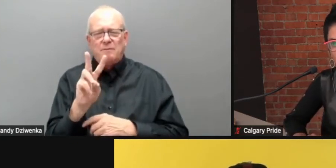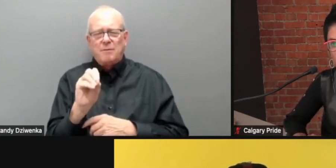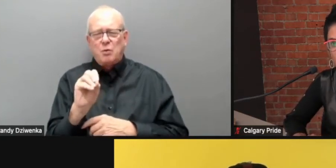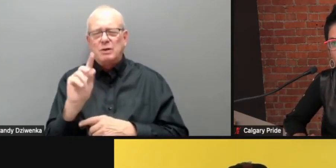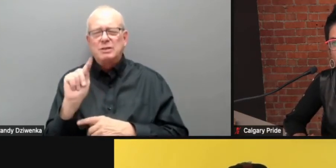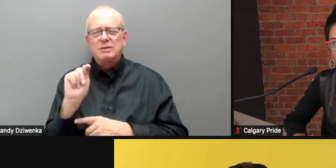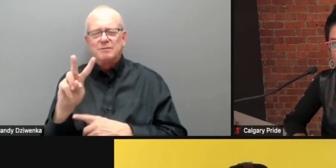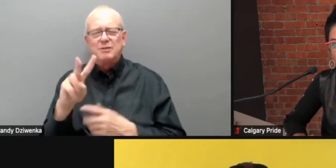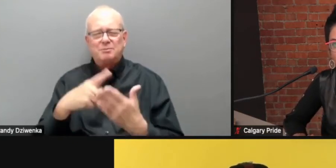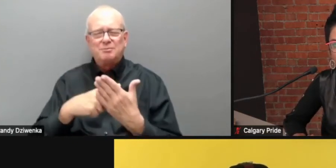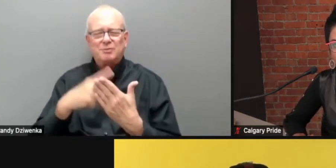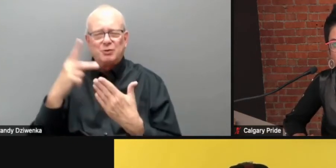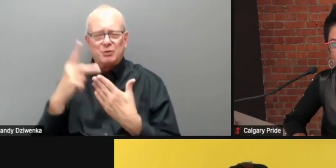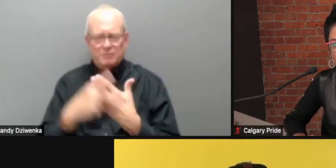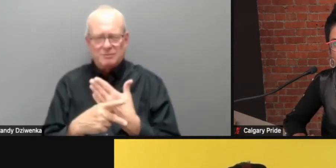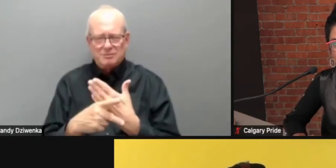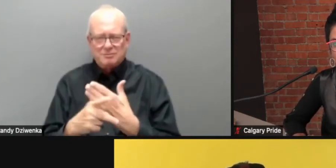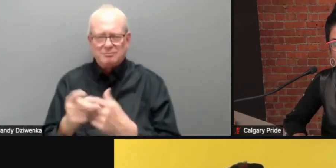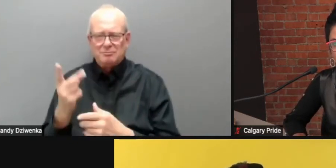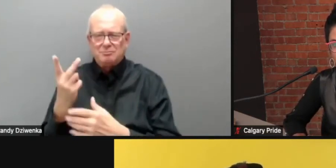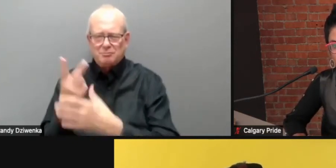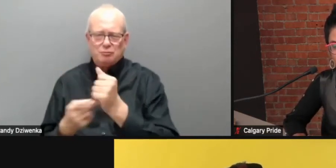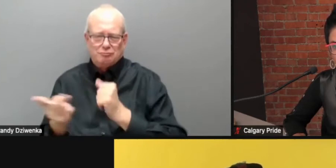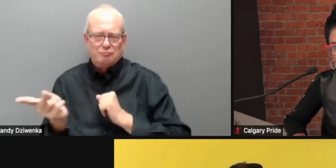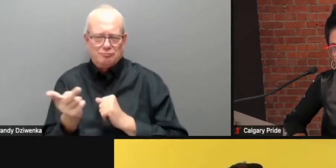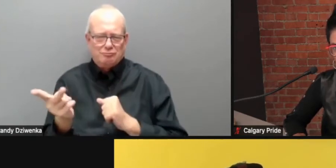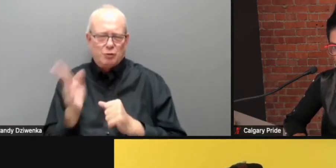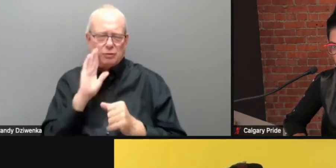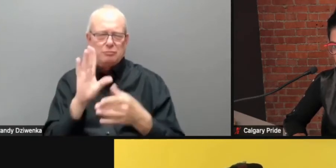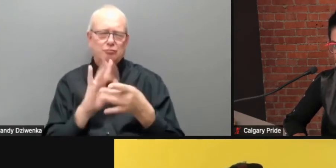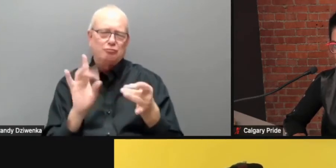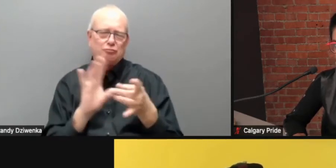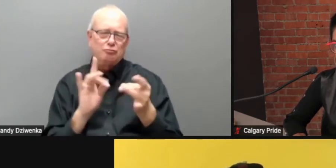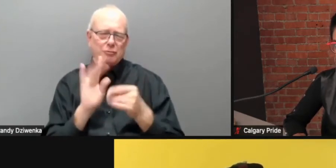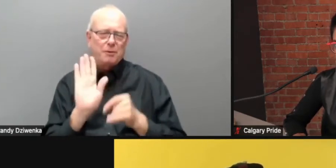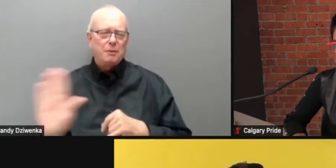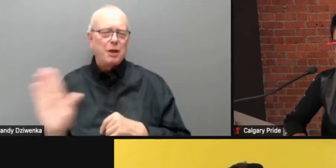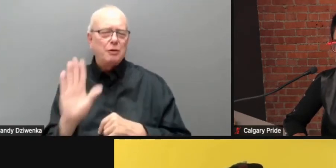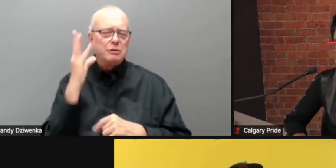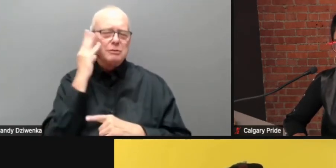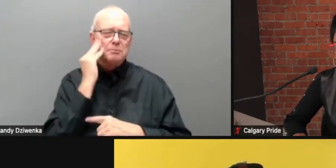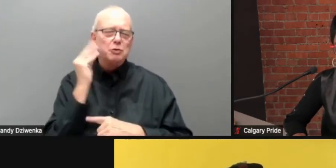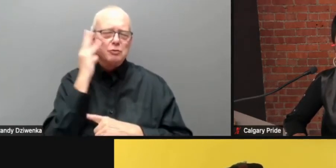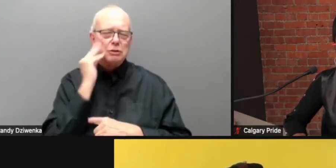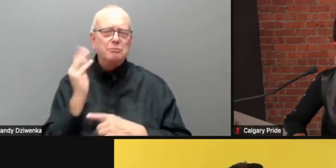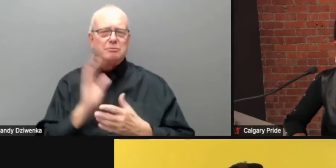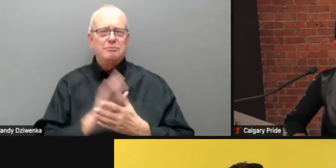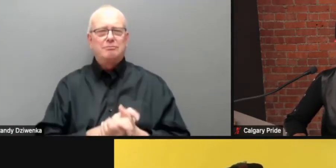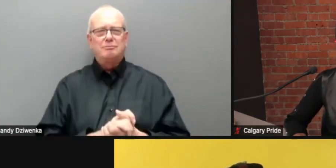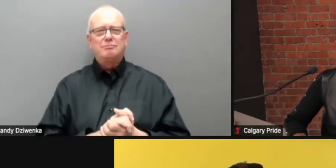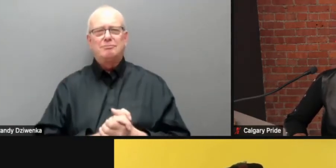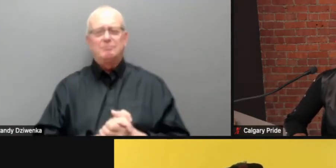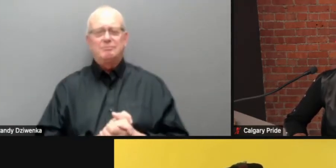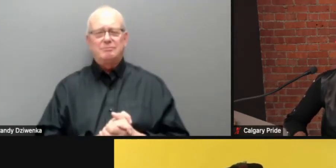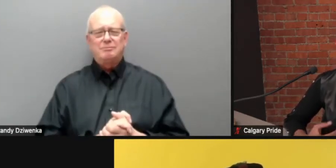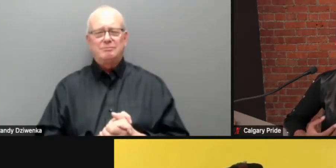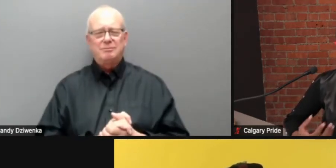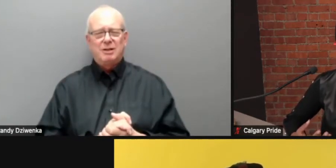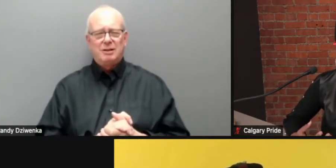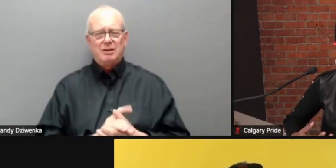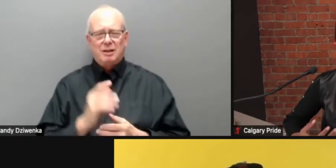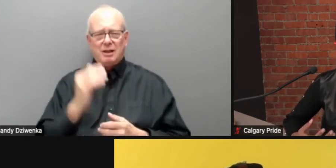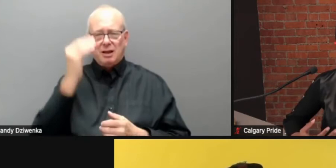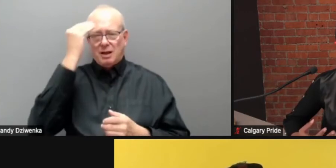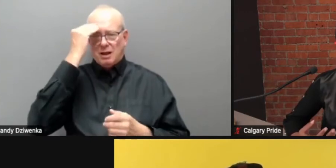in. I'm sure there are 2S LGBTQ people of color who would like to give back to their community in